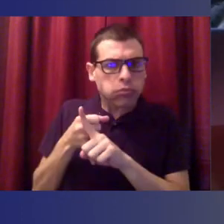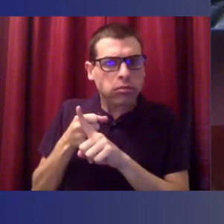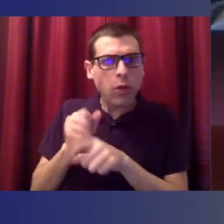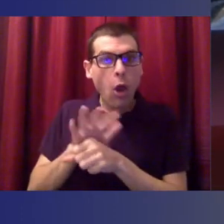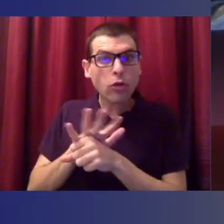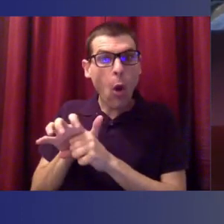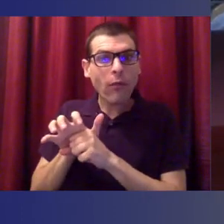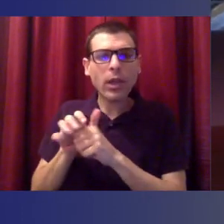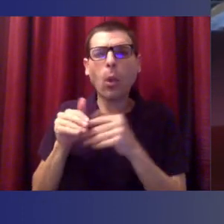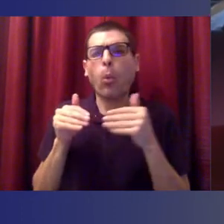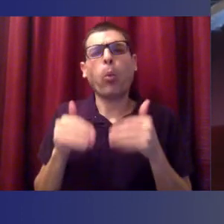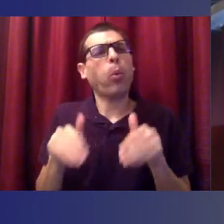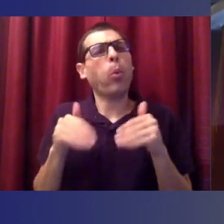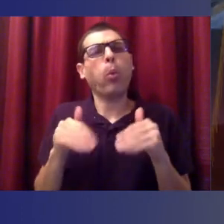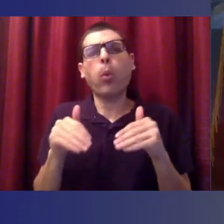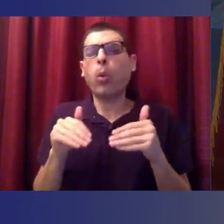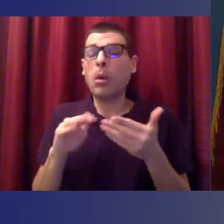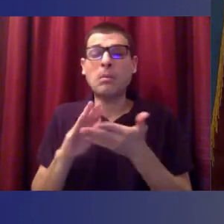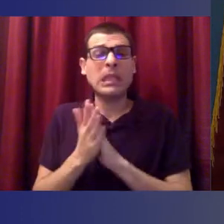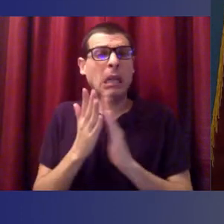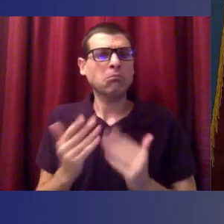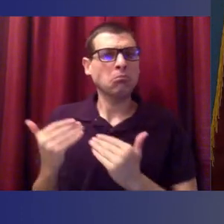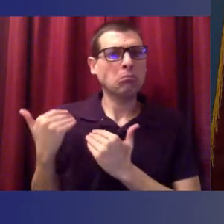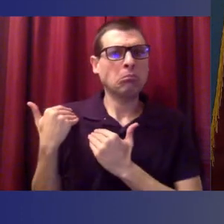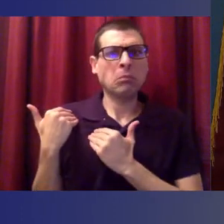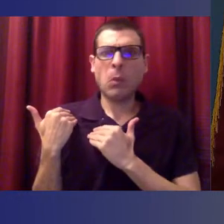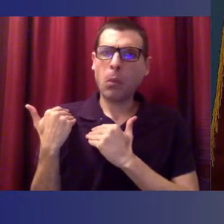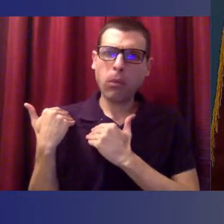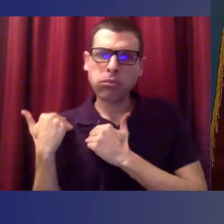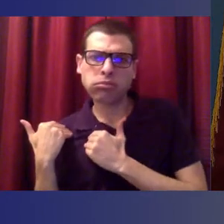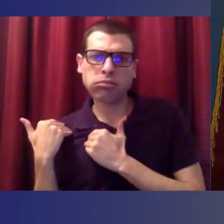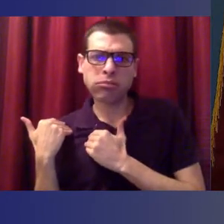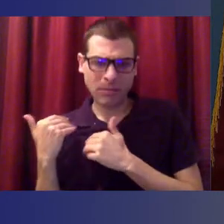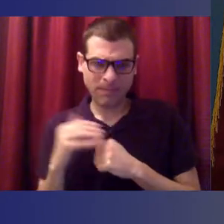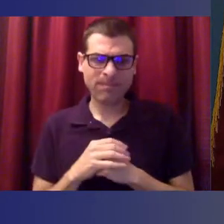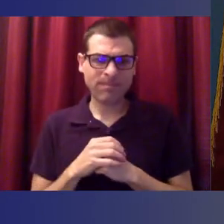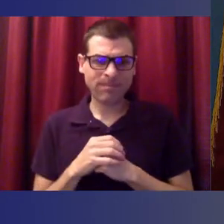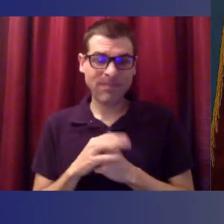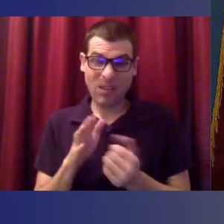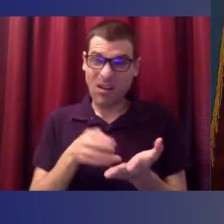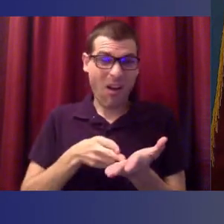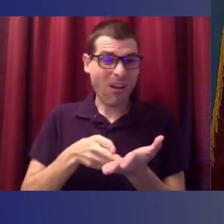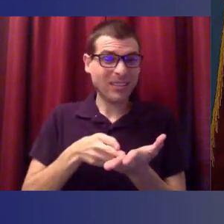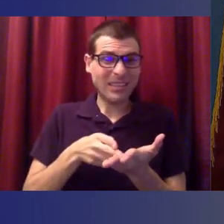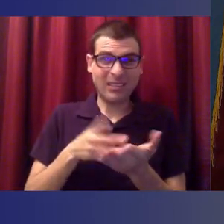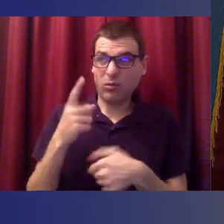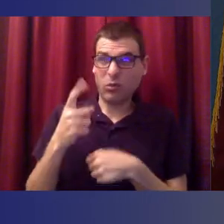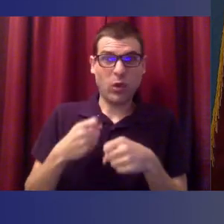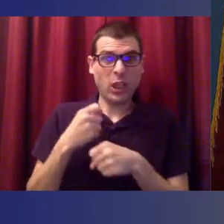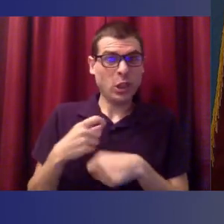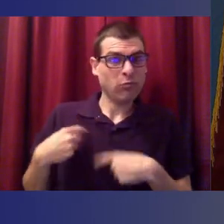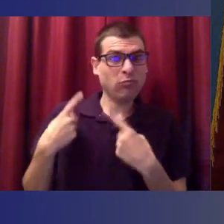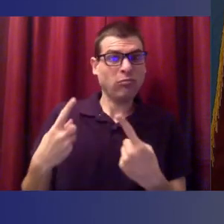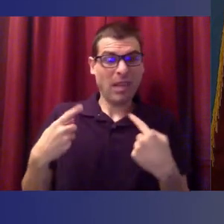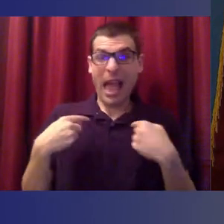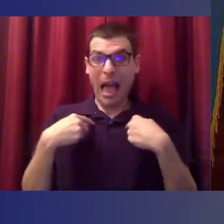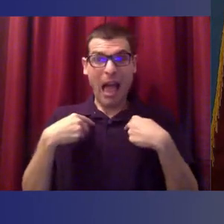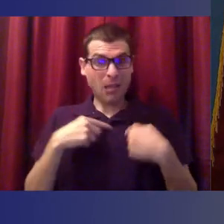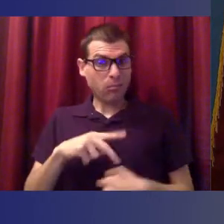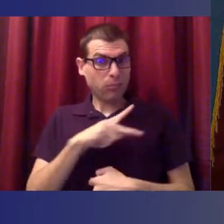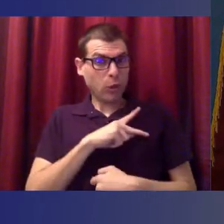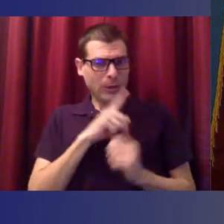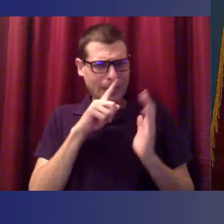depth of public health's responsibilities. And to be honest, it's taken the past year for me to gain a better understanding of public health's